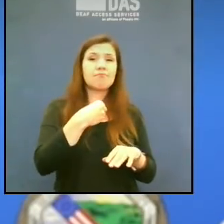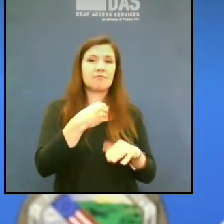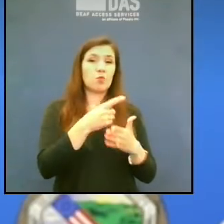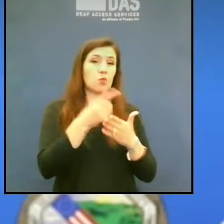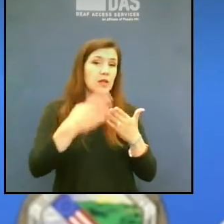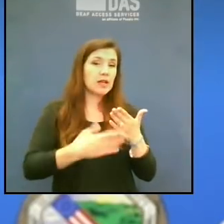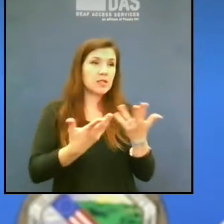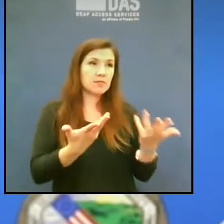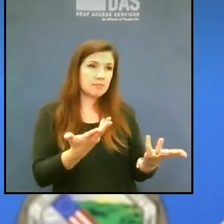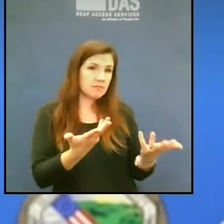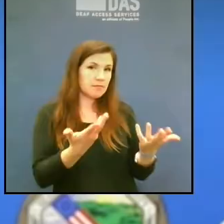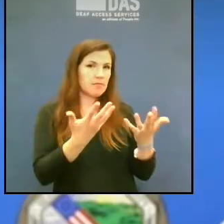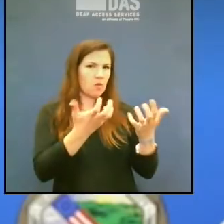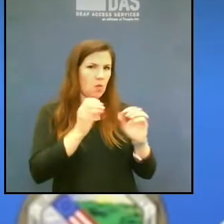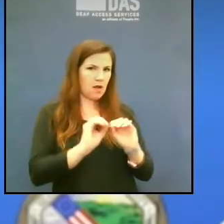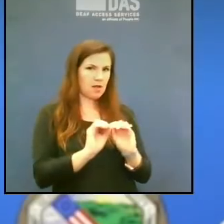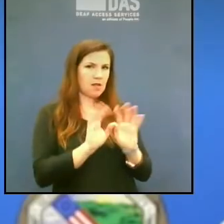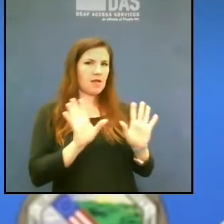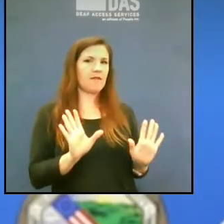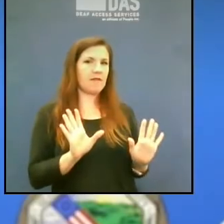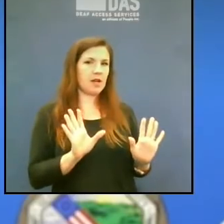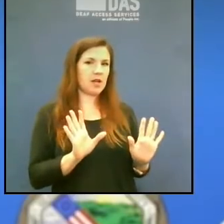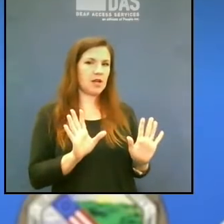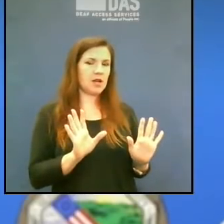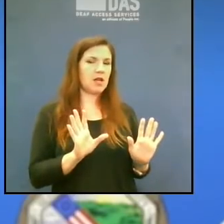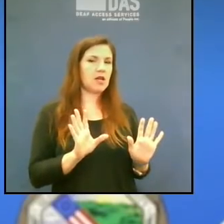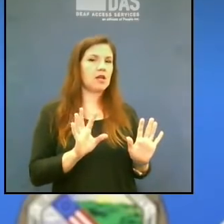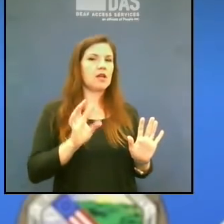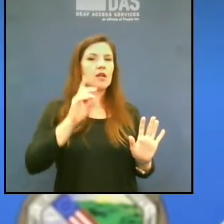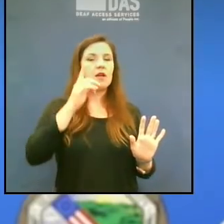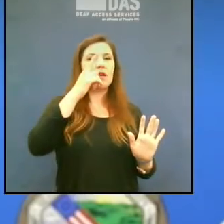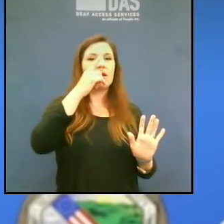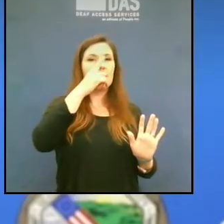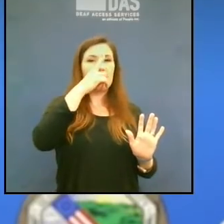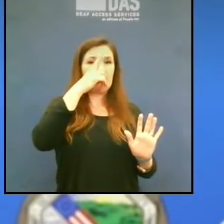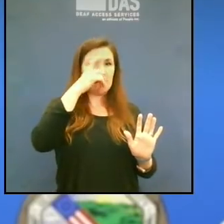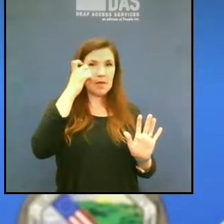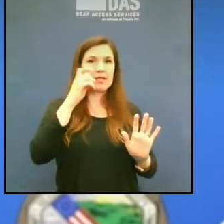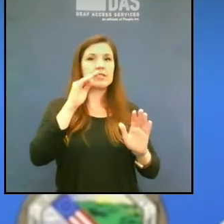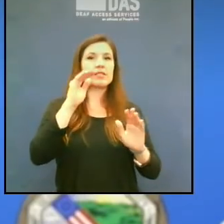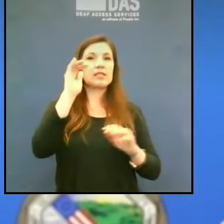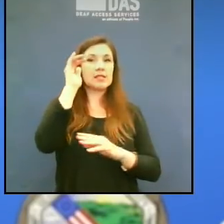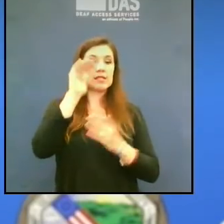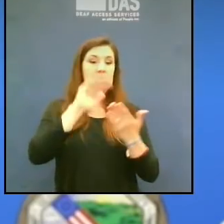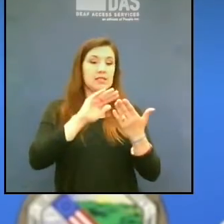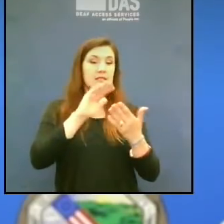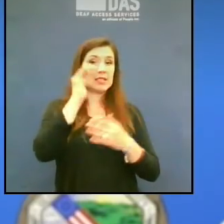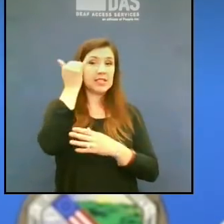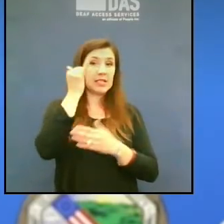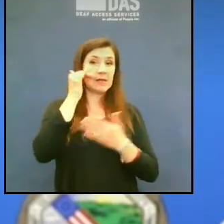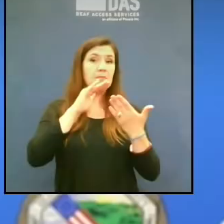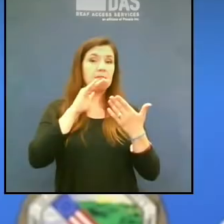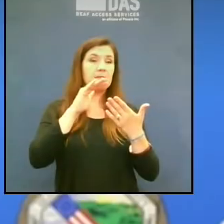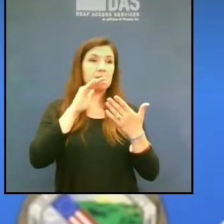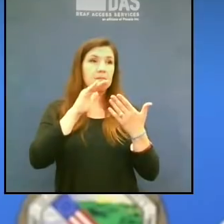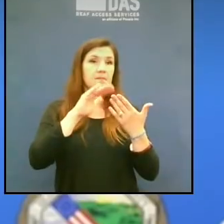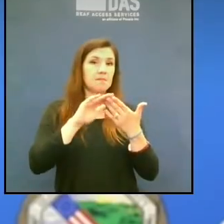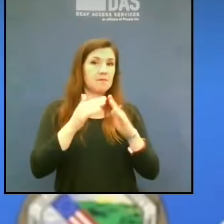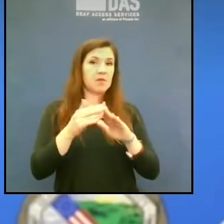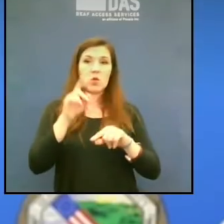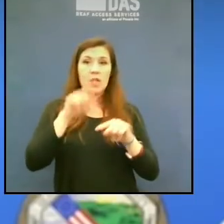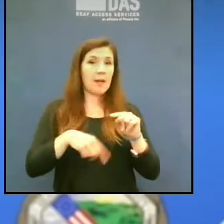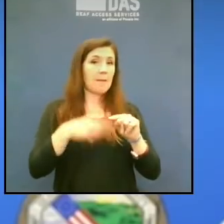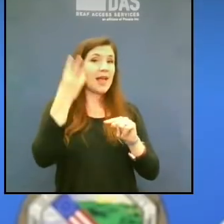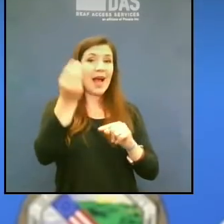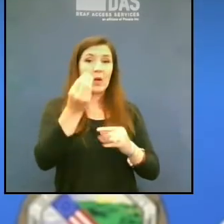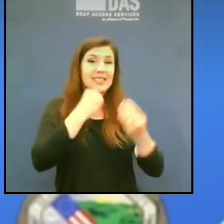weekend. Just want to clarify, because the city has a curfew, the city of Buffalo, you cannot be out to even eat or